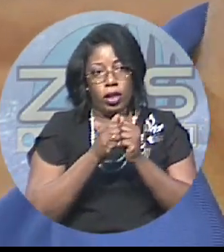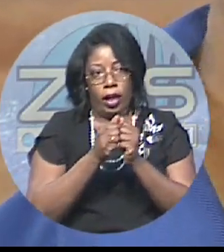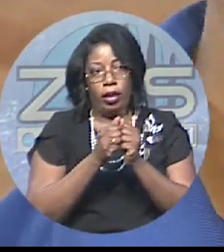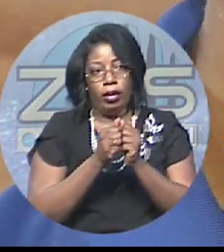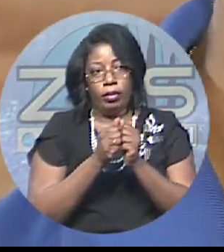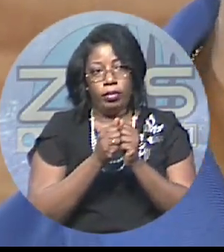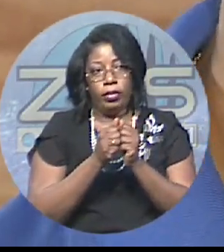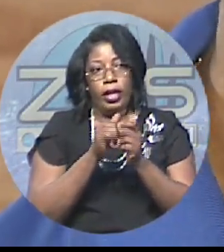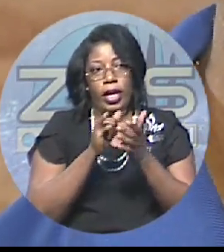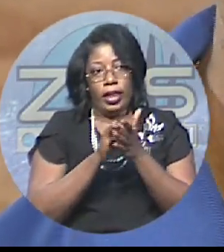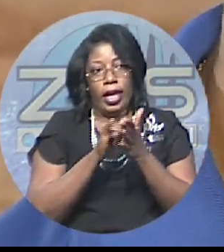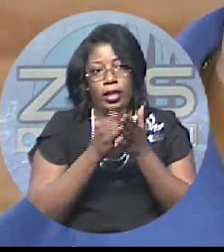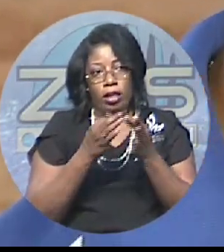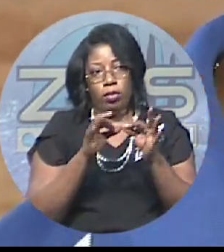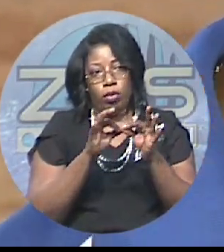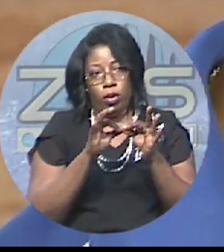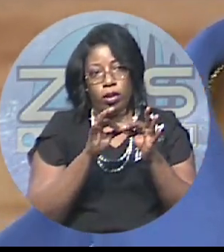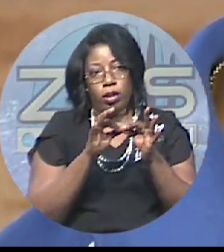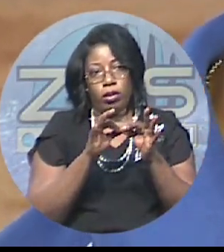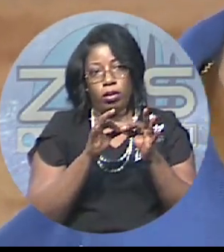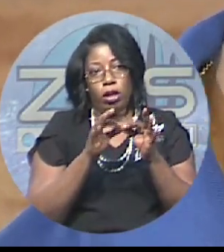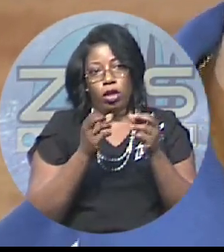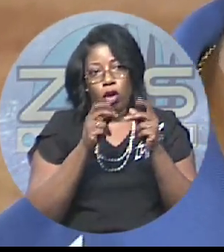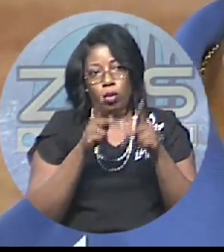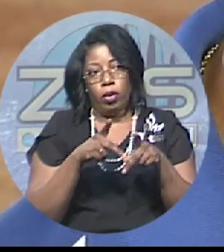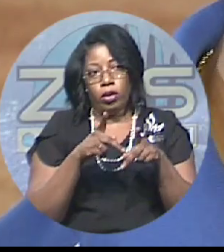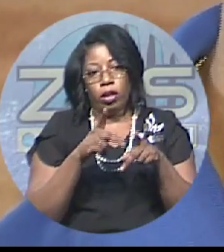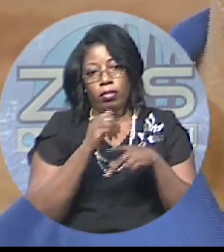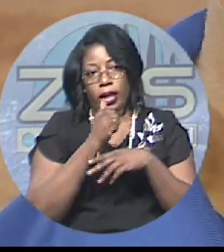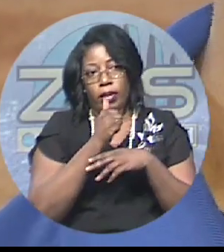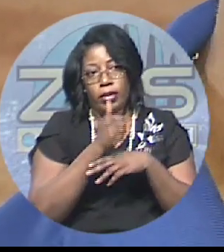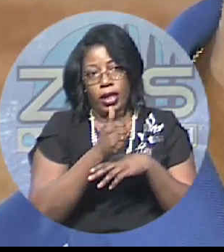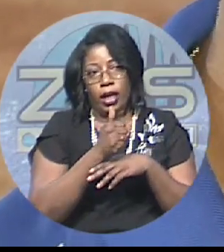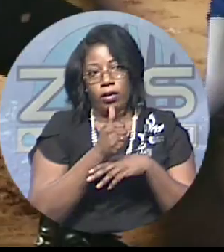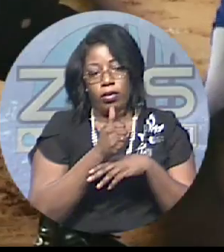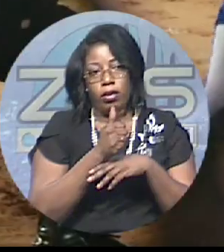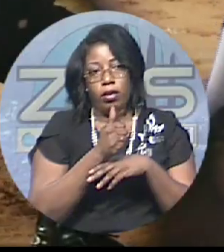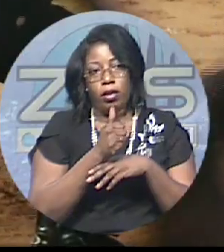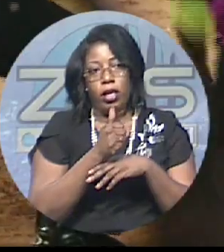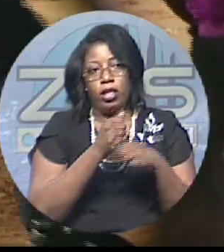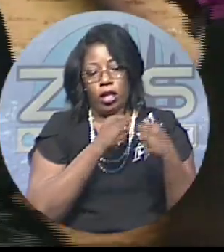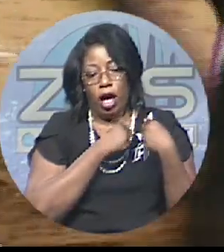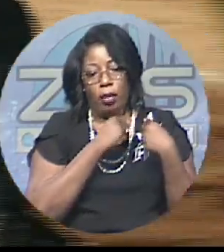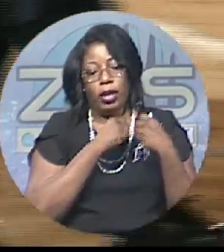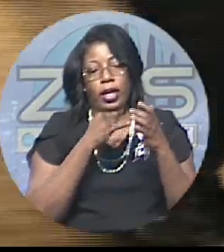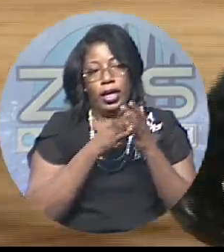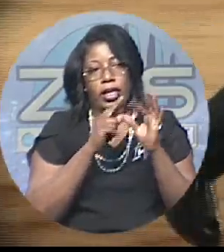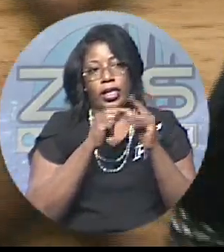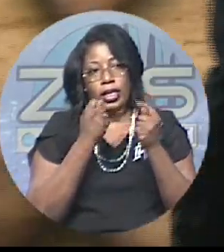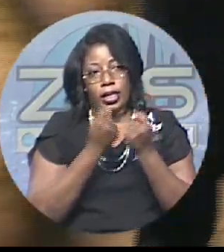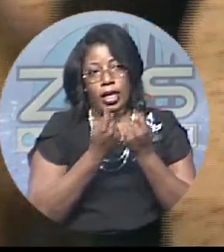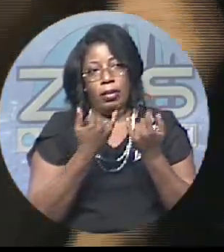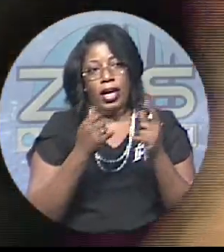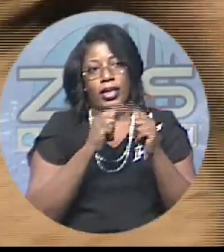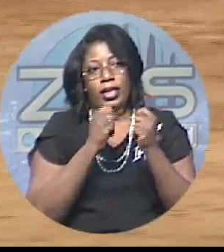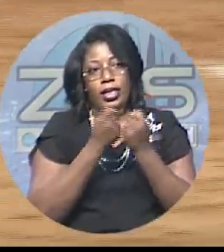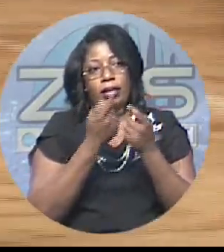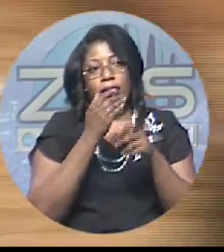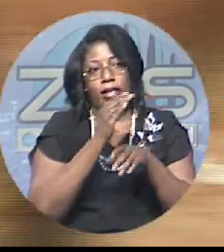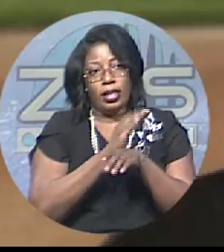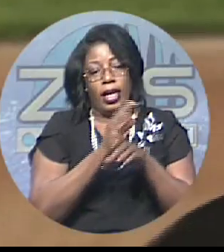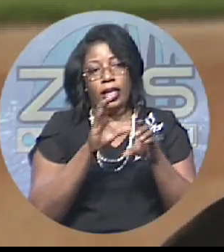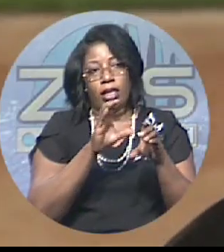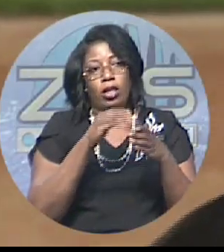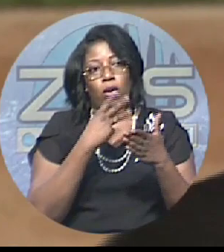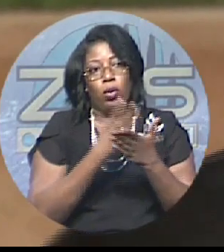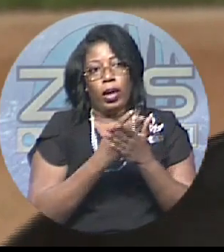down. And that is the key, you know. No one by themselves is an army. So it takes a team, and that team tonight was 10, and we did it